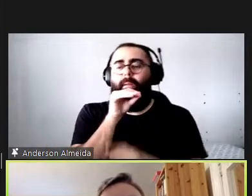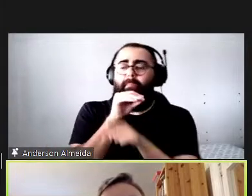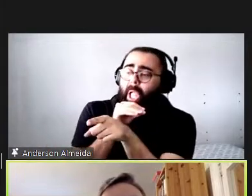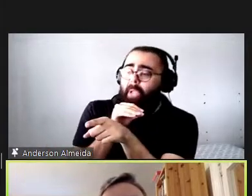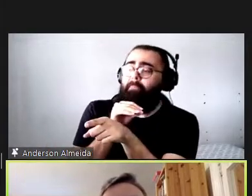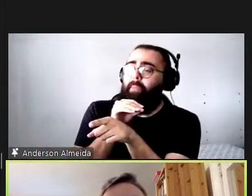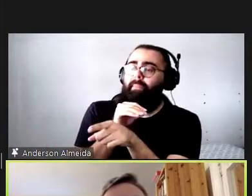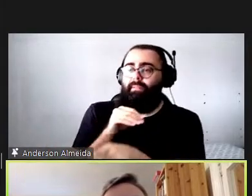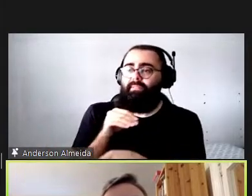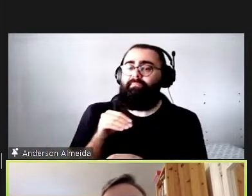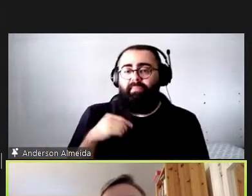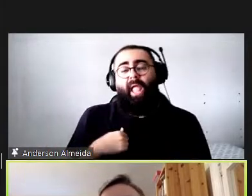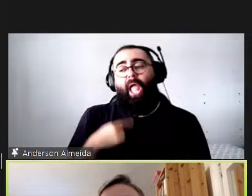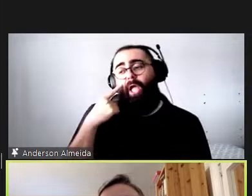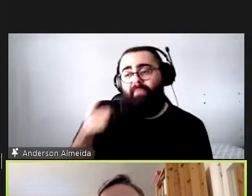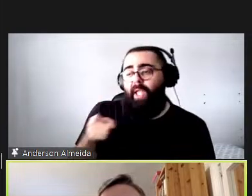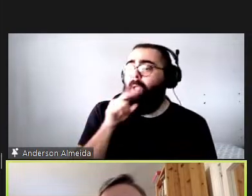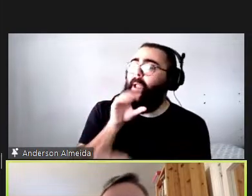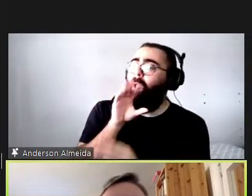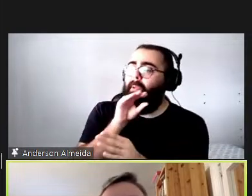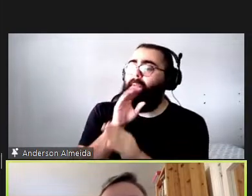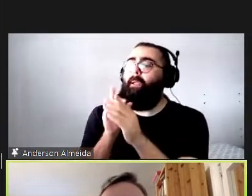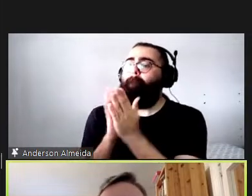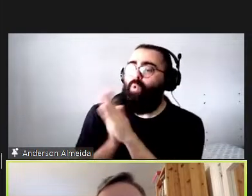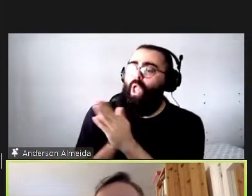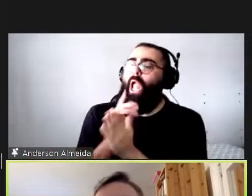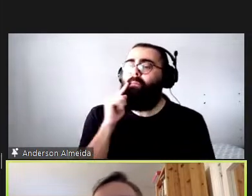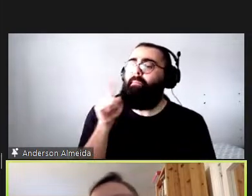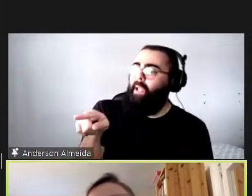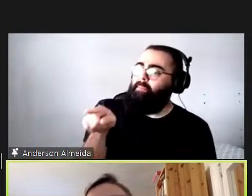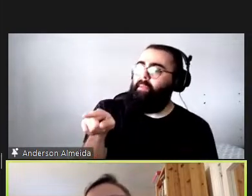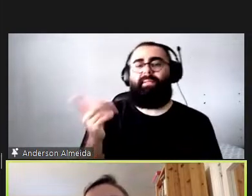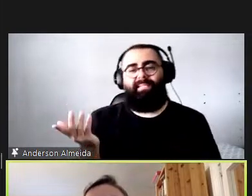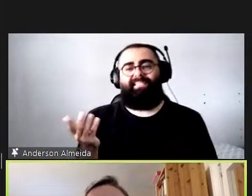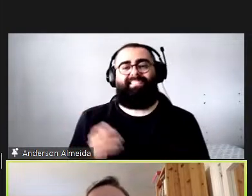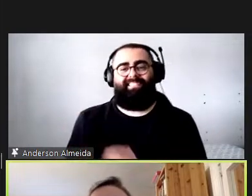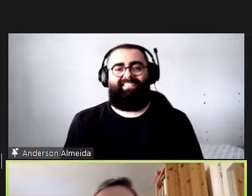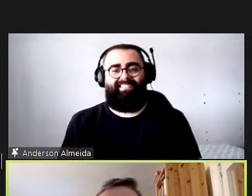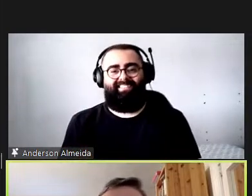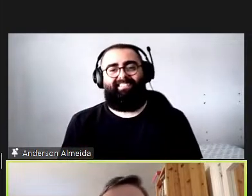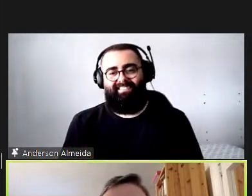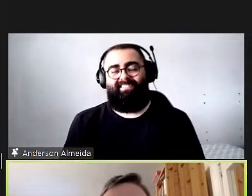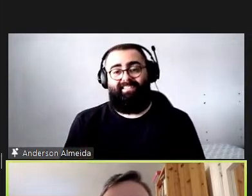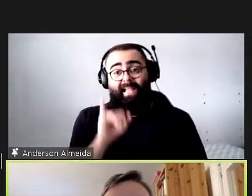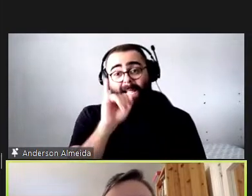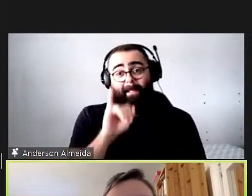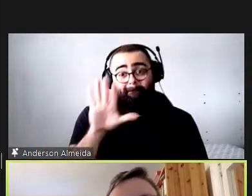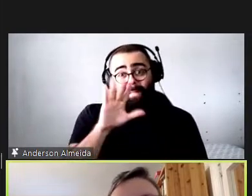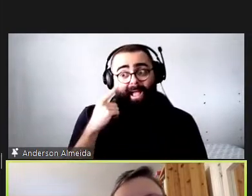at what she was seeing on this screen where the images were presented.